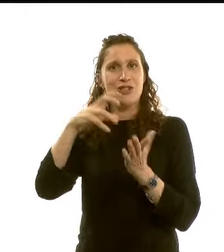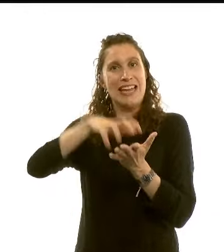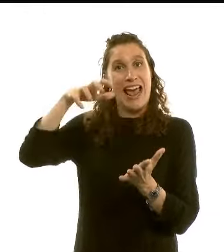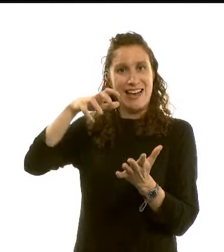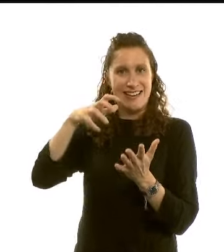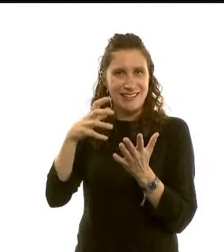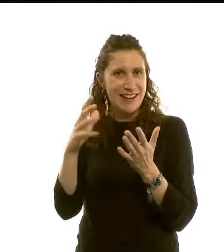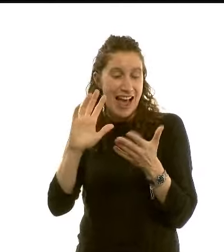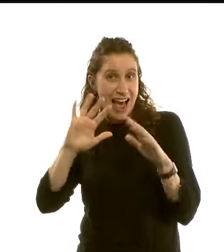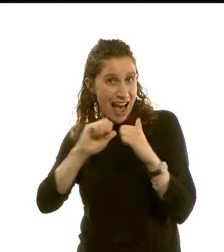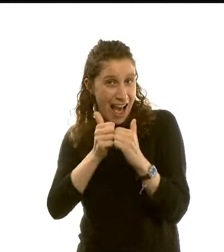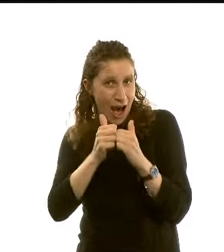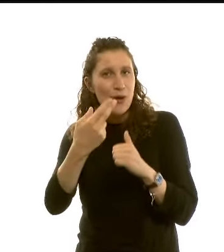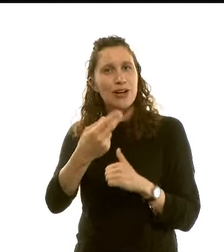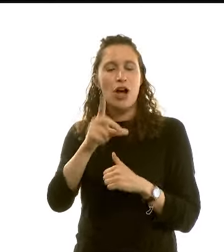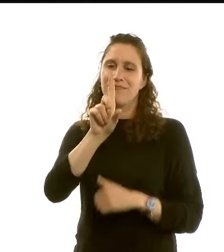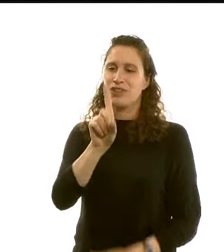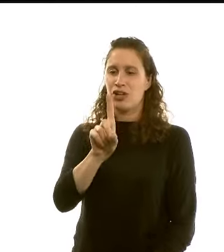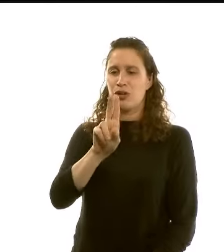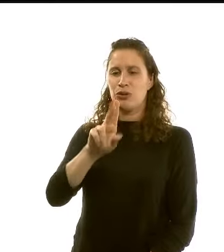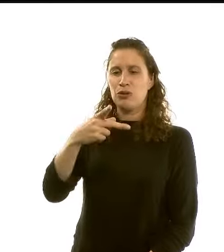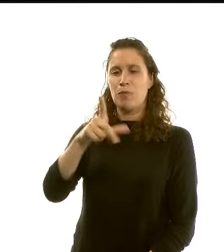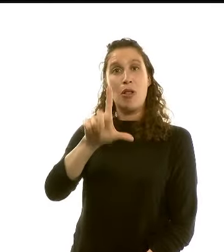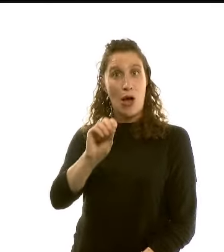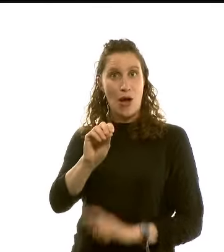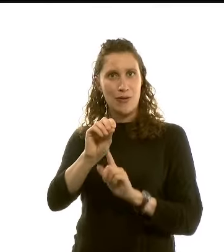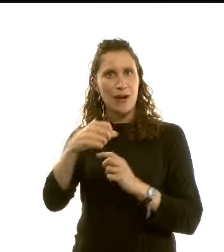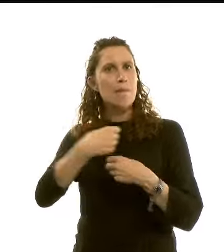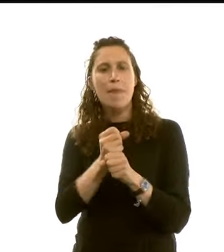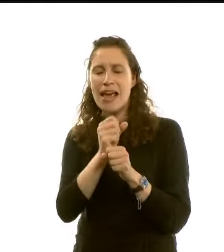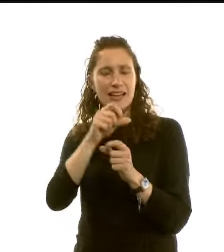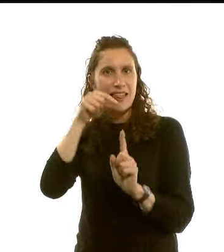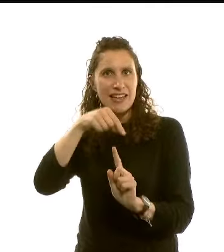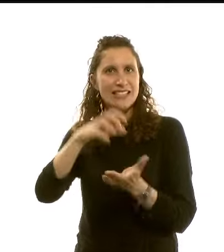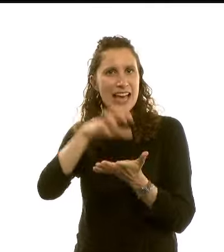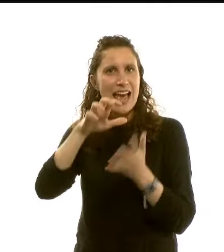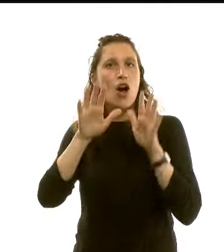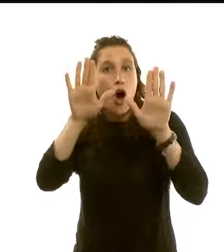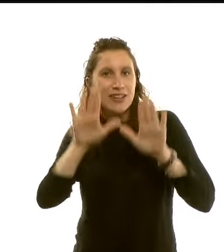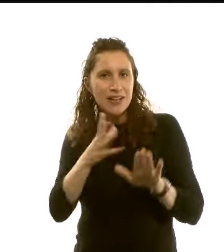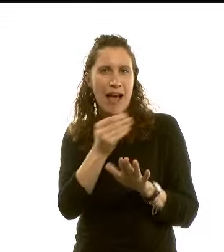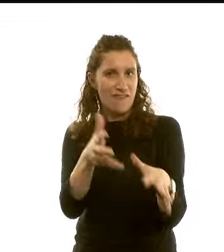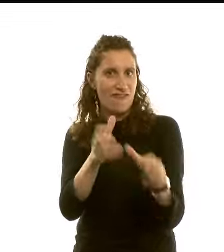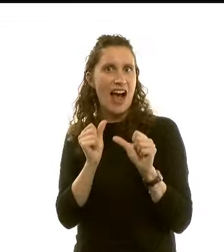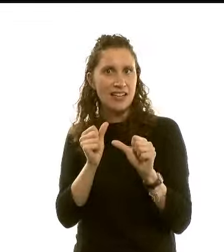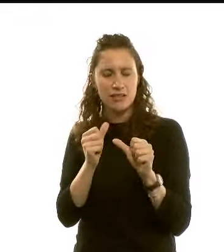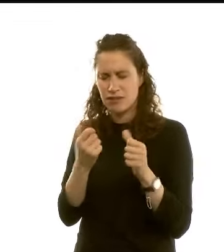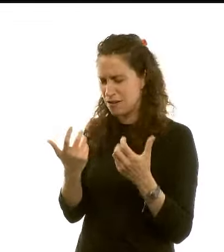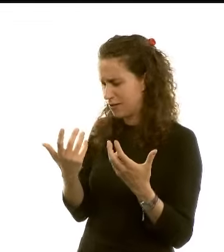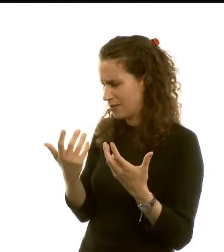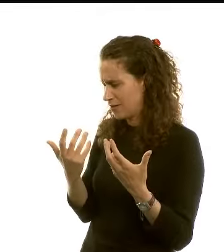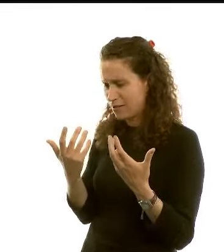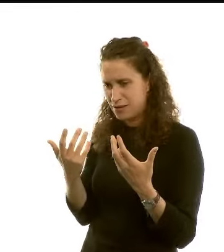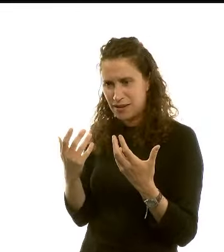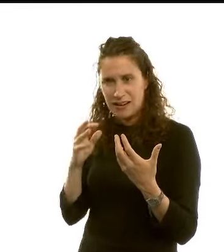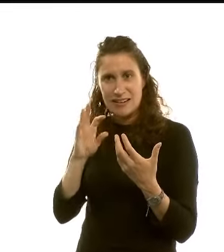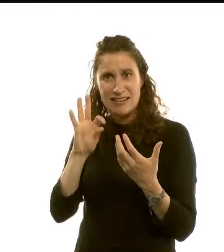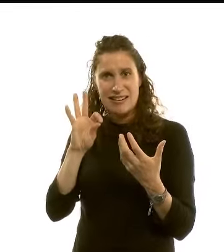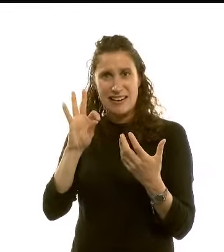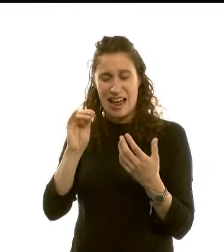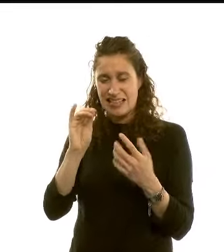bricks. Seriously? Yes. So all you need to do is make it awesome and make it fast. Bye. Oh, thanks. I mean, 90 years of Lego play, more like